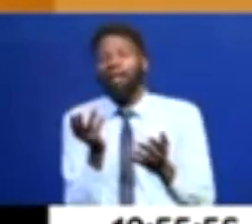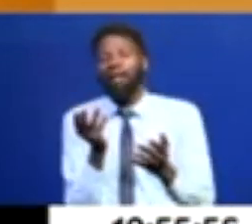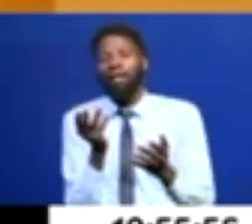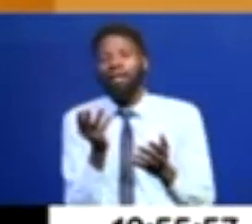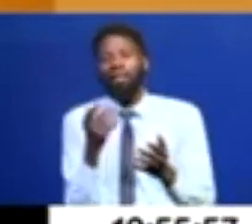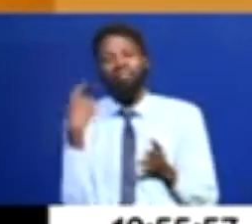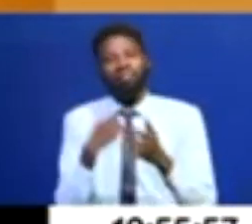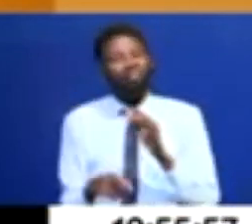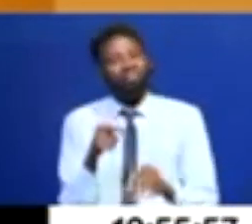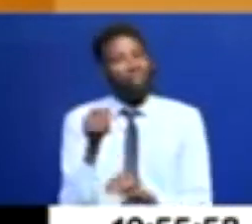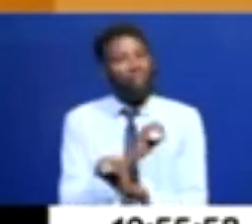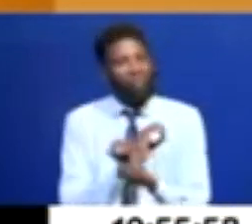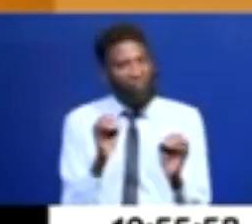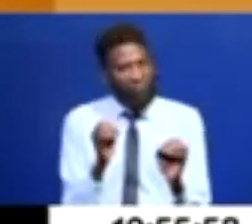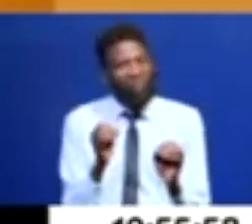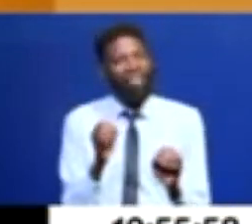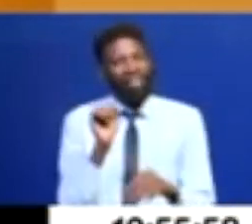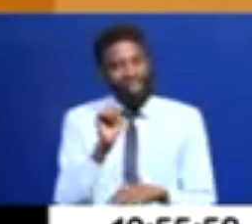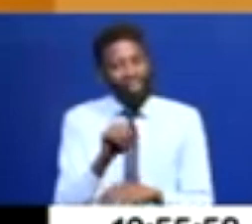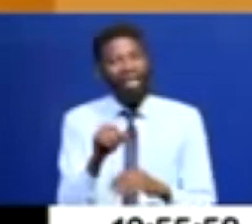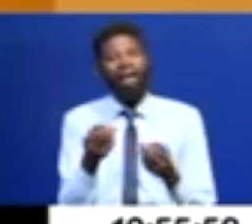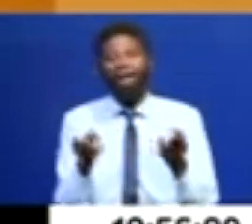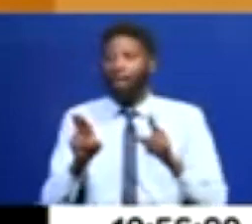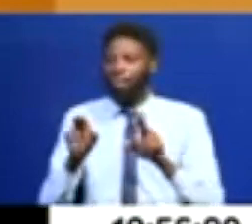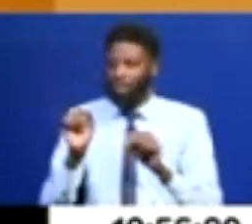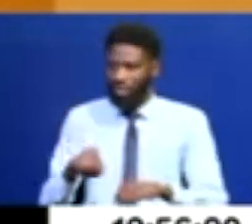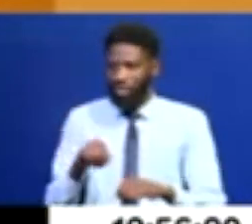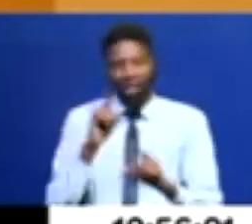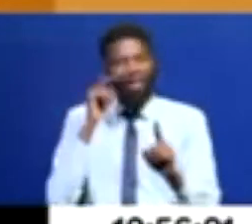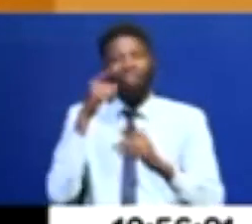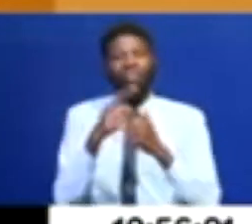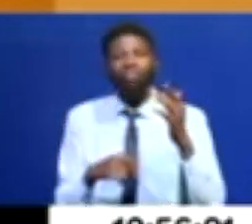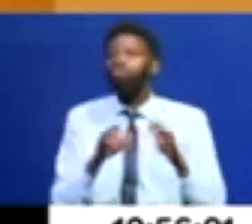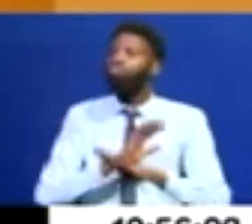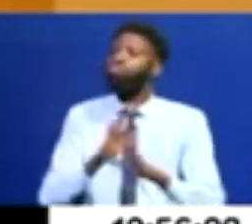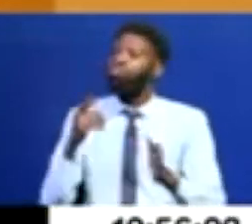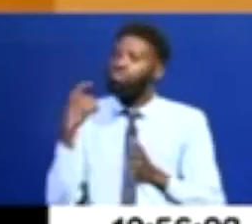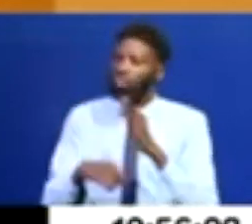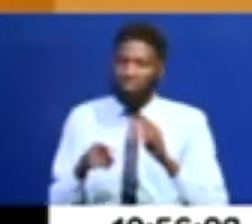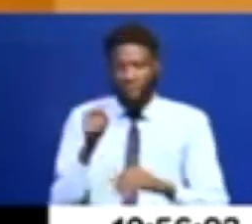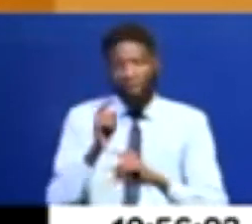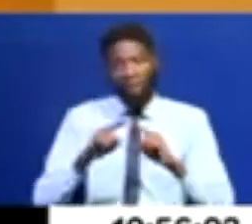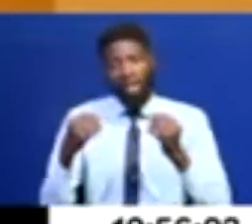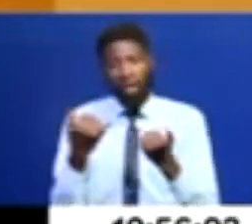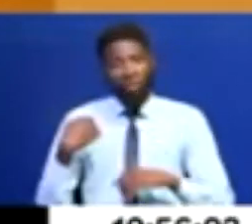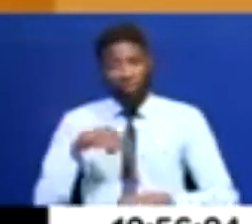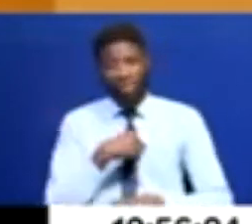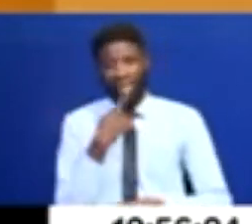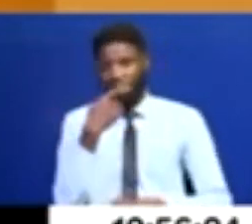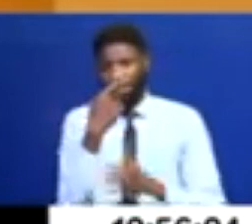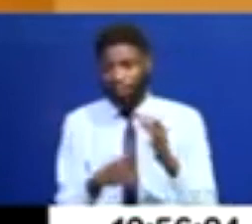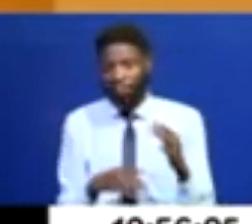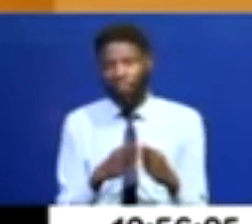just to play around and cover some, go around paying taxes. Mm-hmm. But what you're saying now is